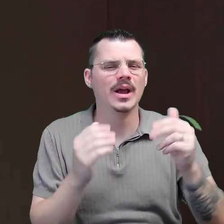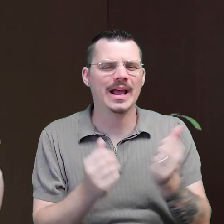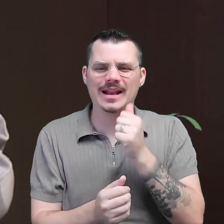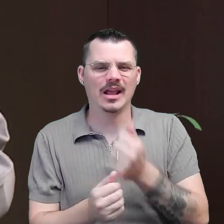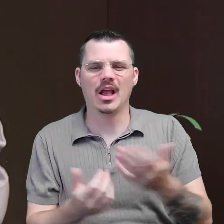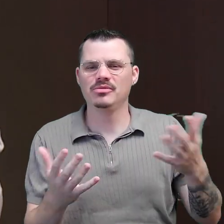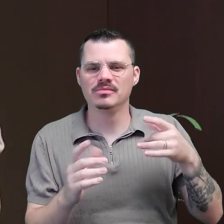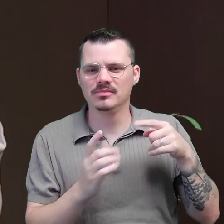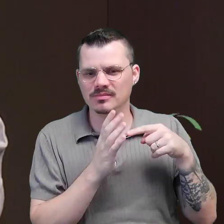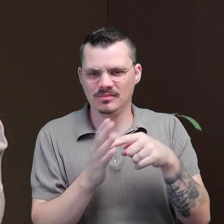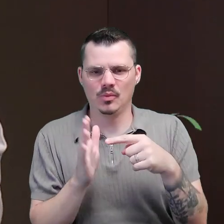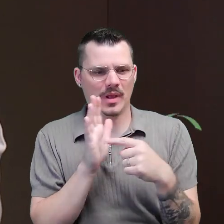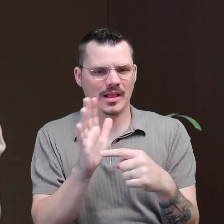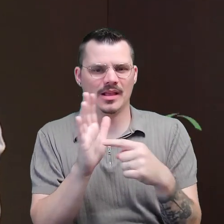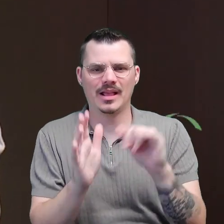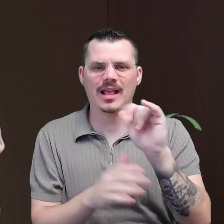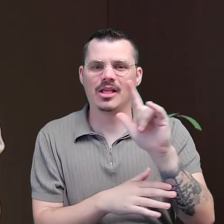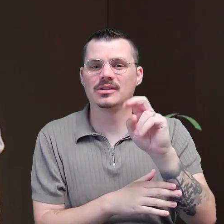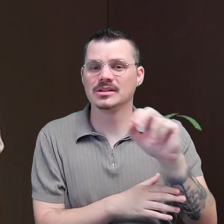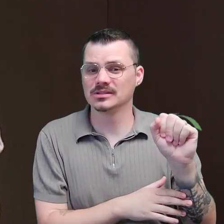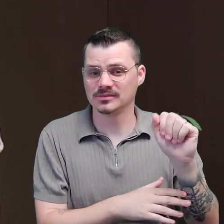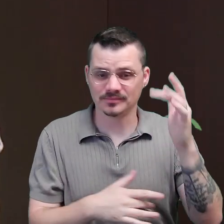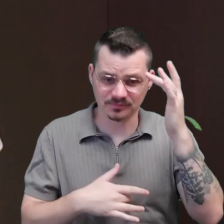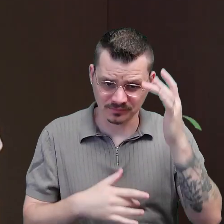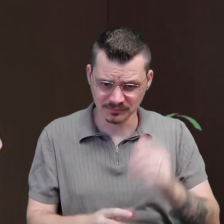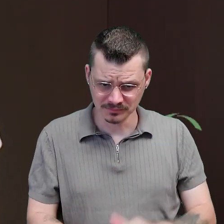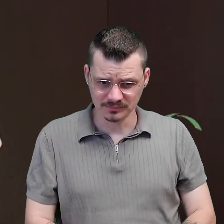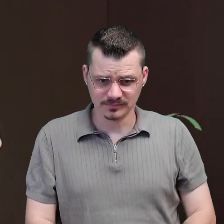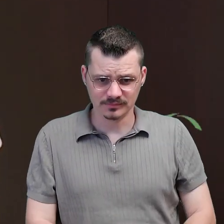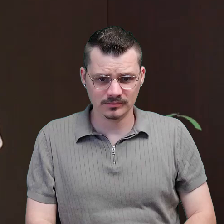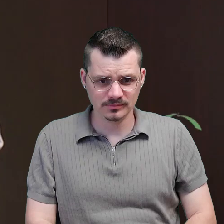any other symptom of illness.